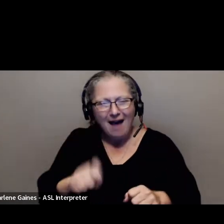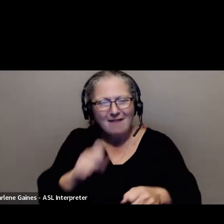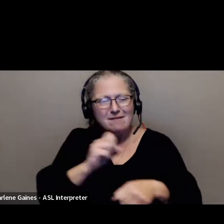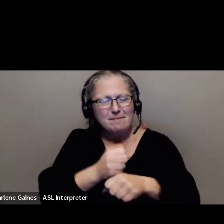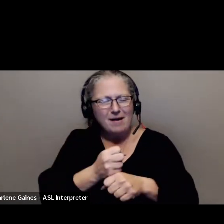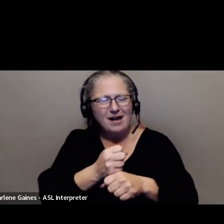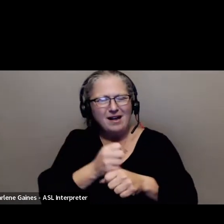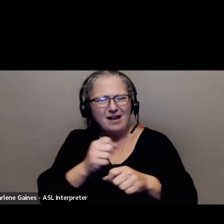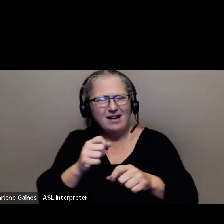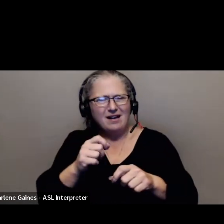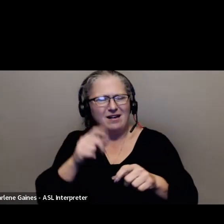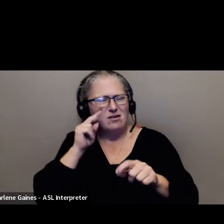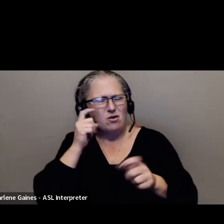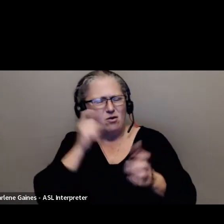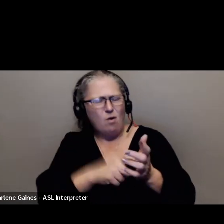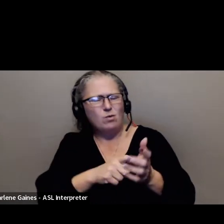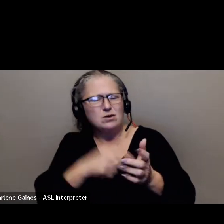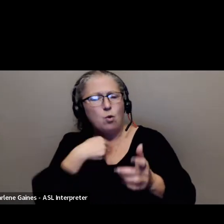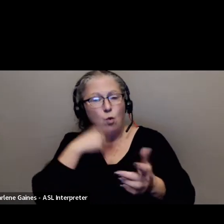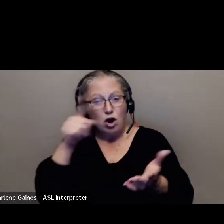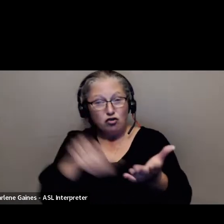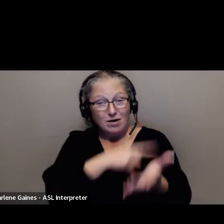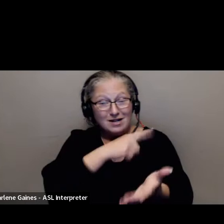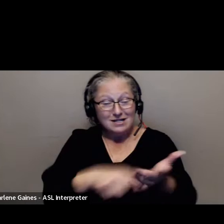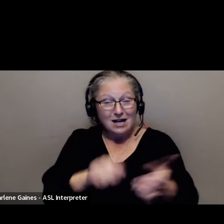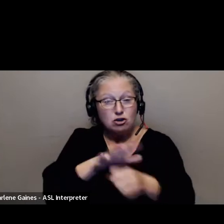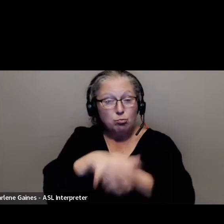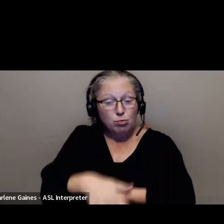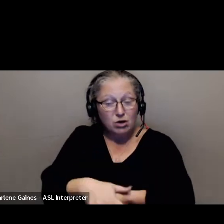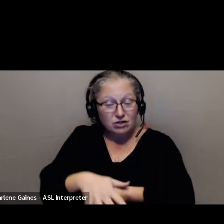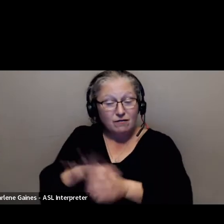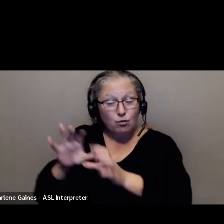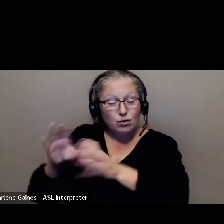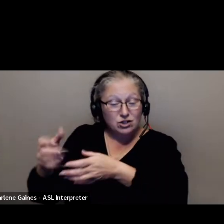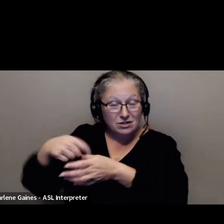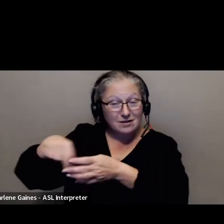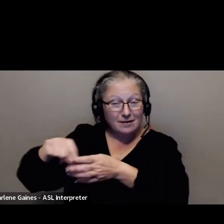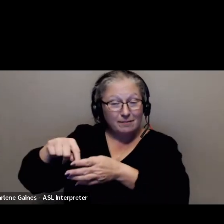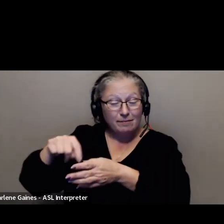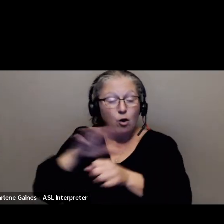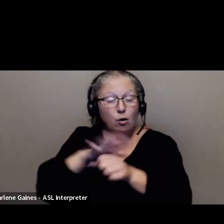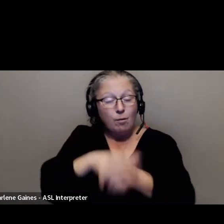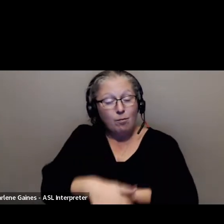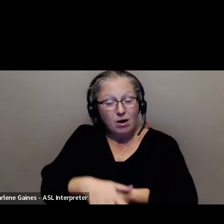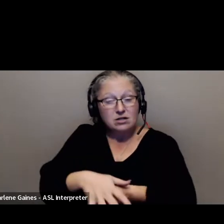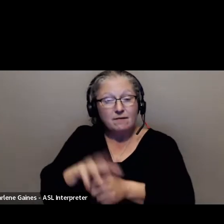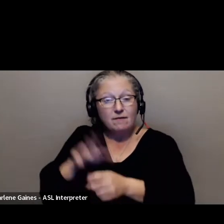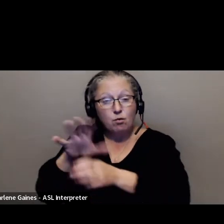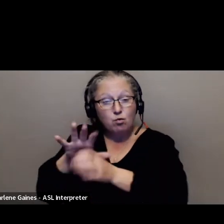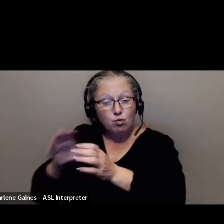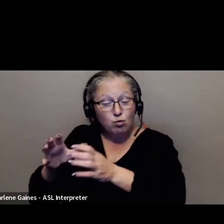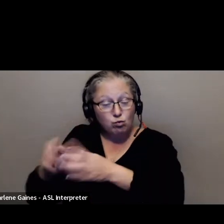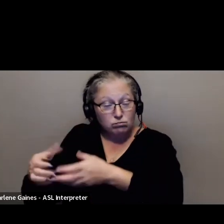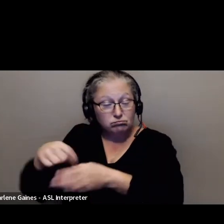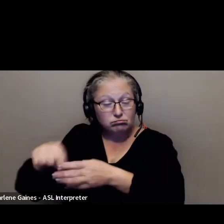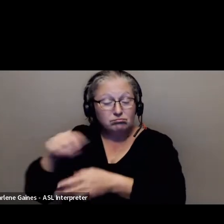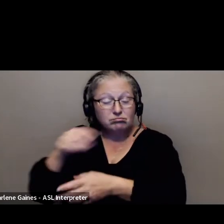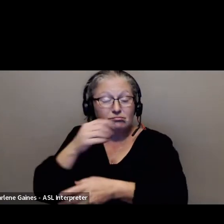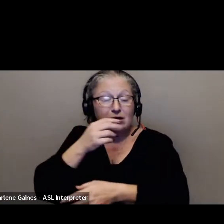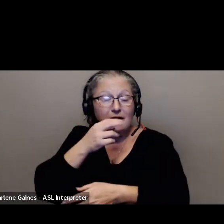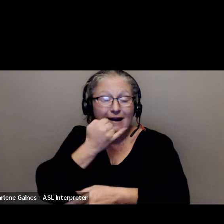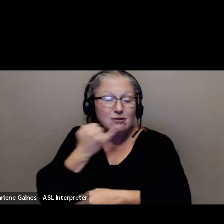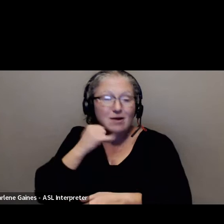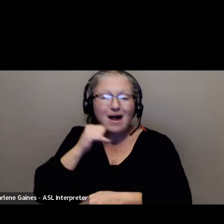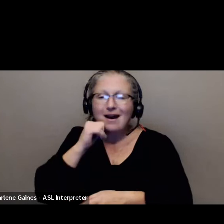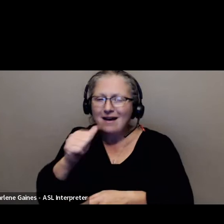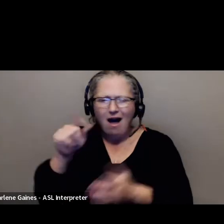distinction that when we criticize an oppressive regime, the oppressive regime of Israel, it has nothing to do with